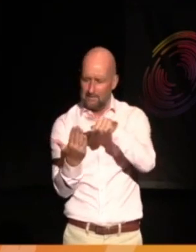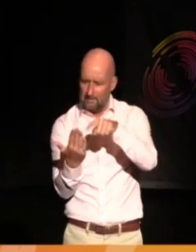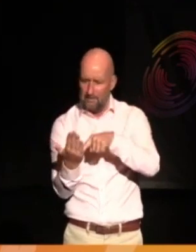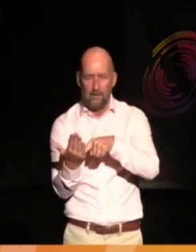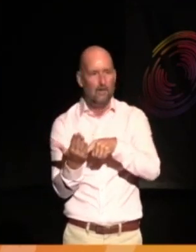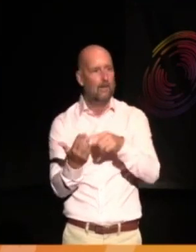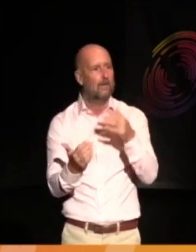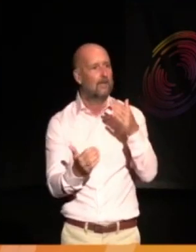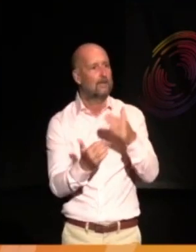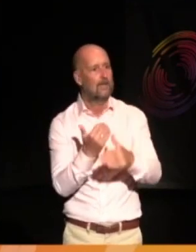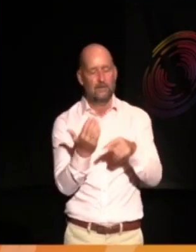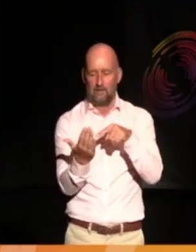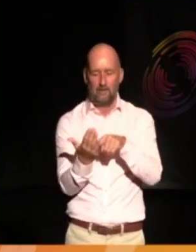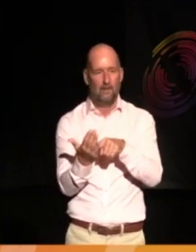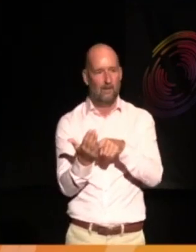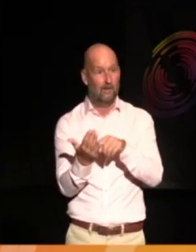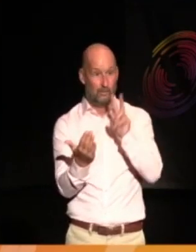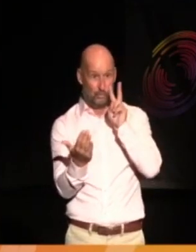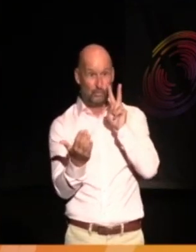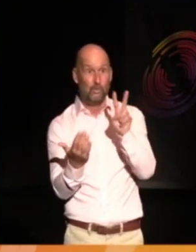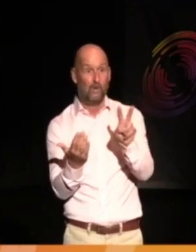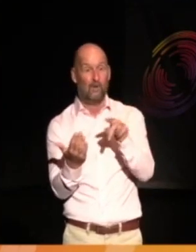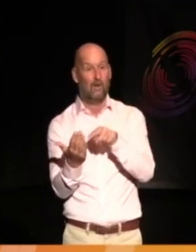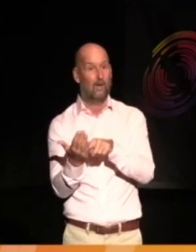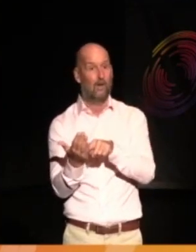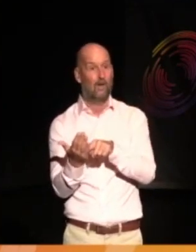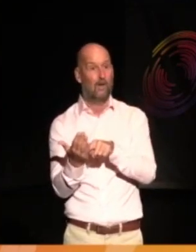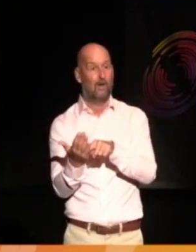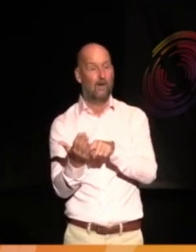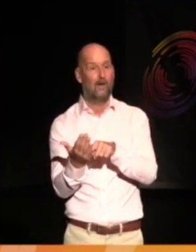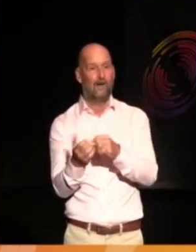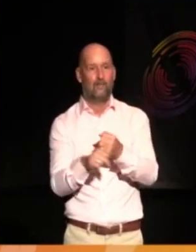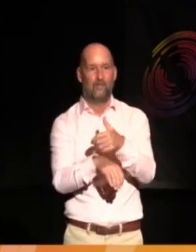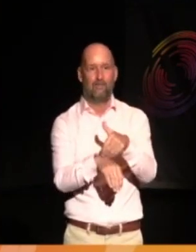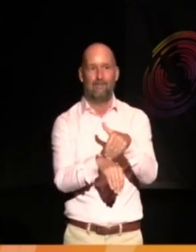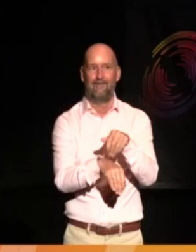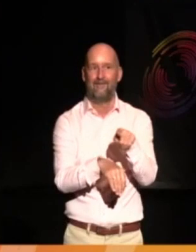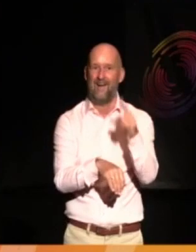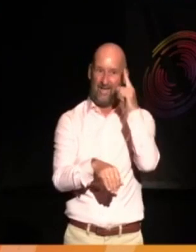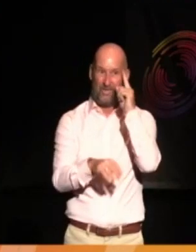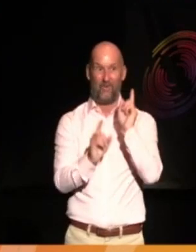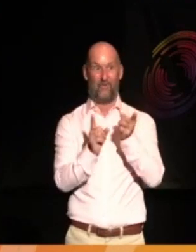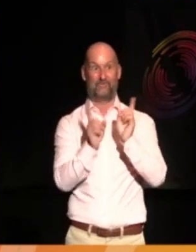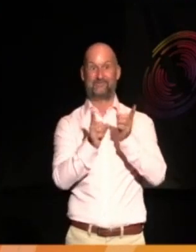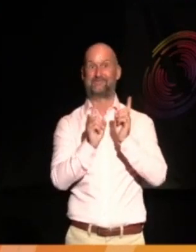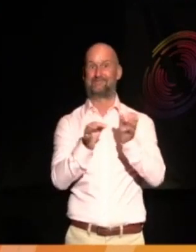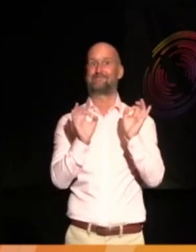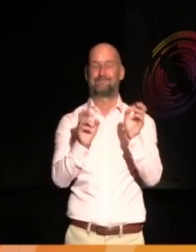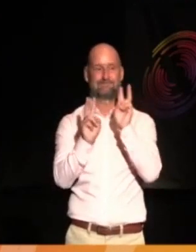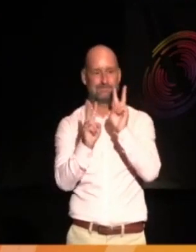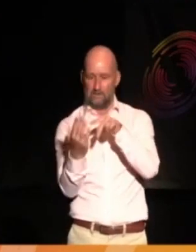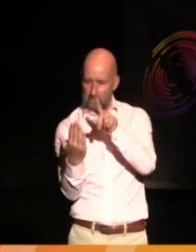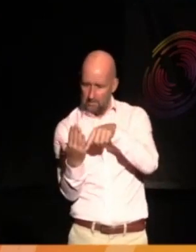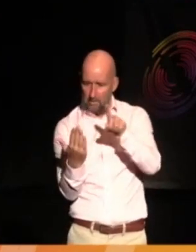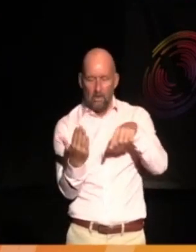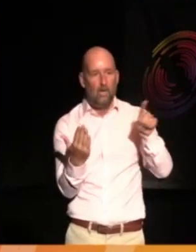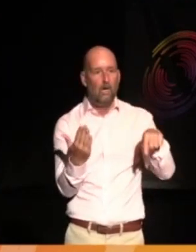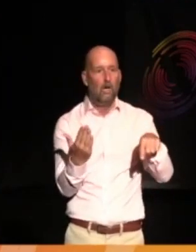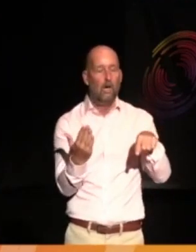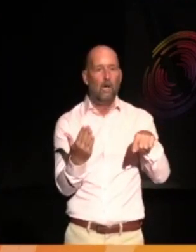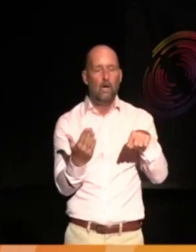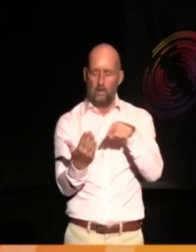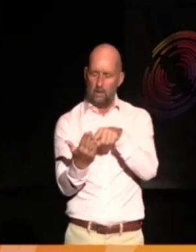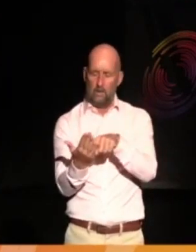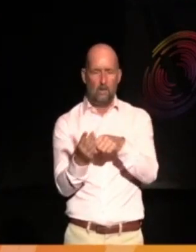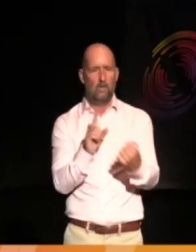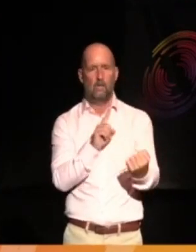I wasn't prophetic. Anybody could have seen that it was going to be a ruckus, and, I just said there would be, and there was. But it really made me think